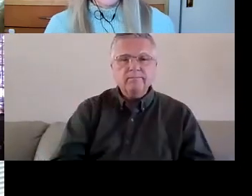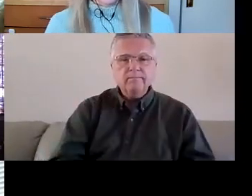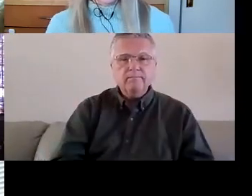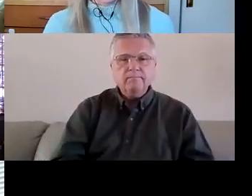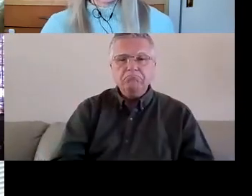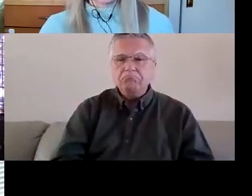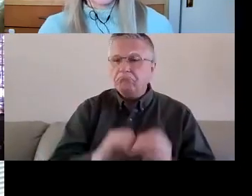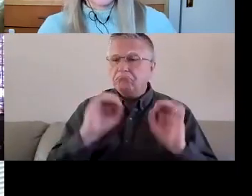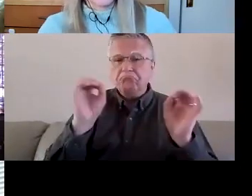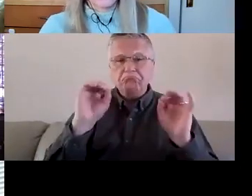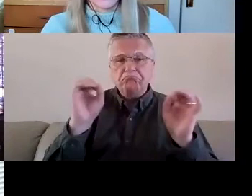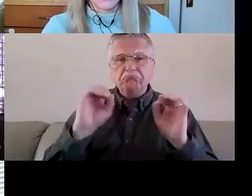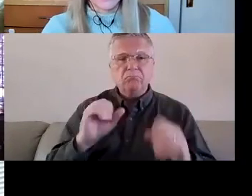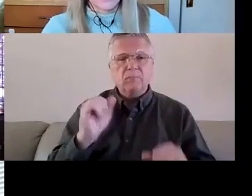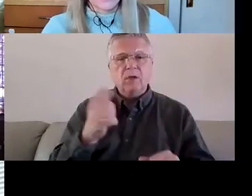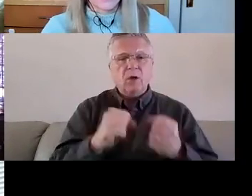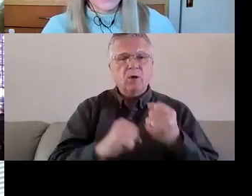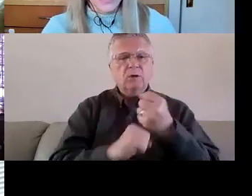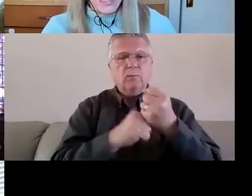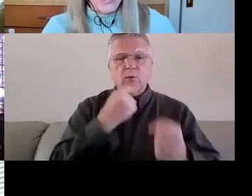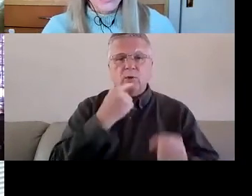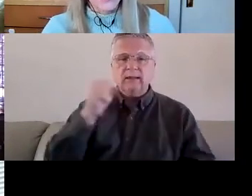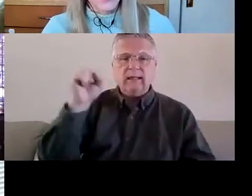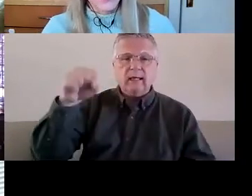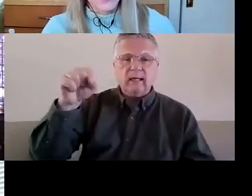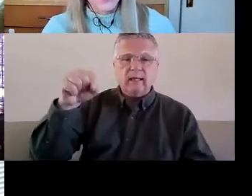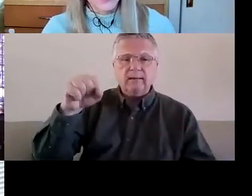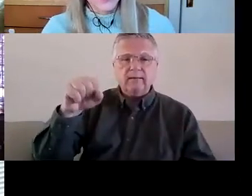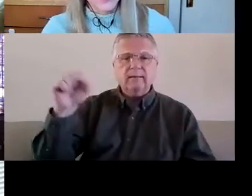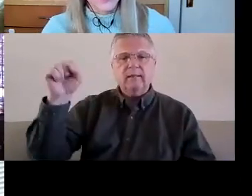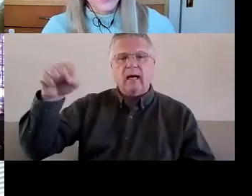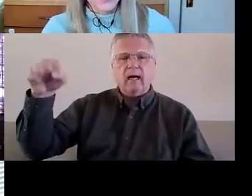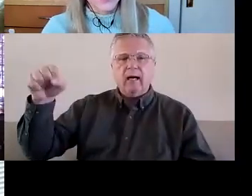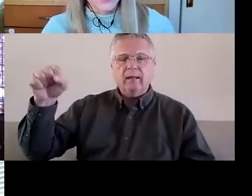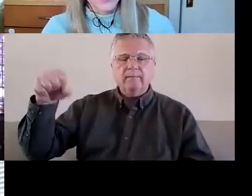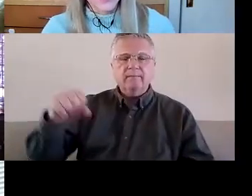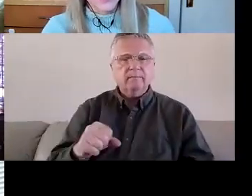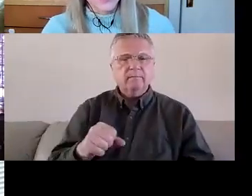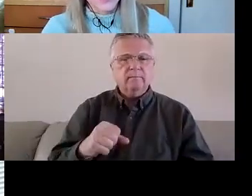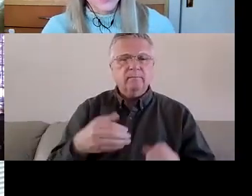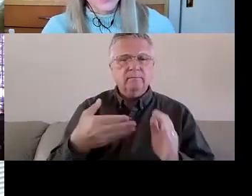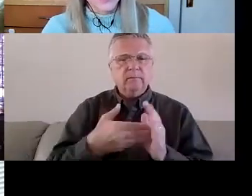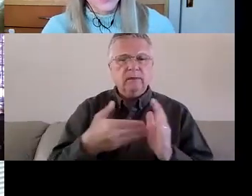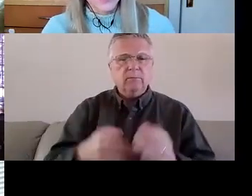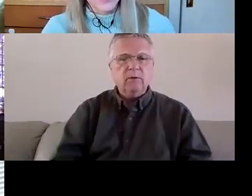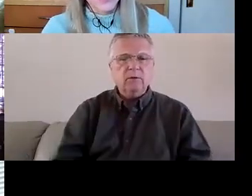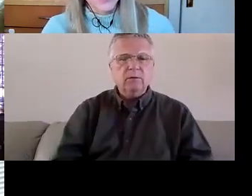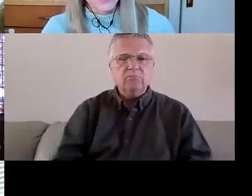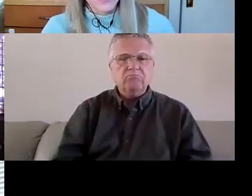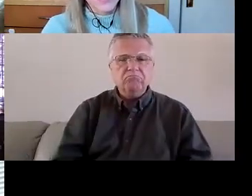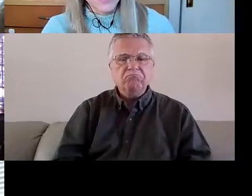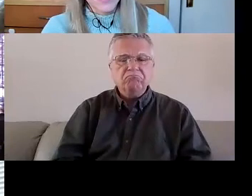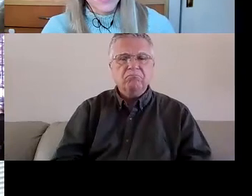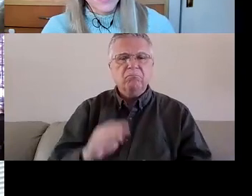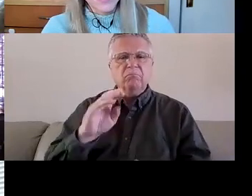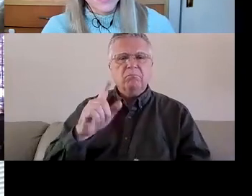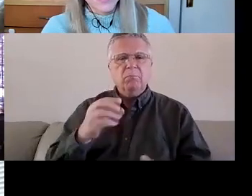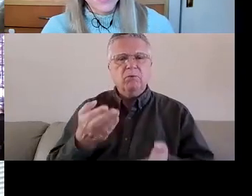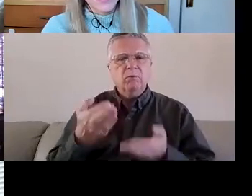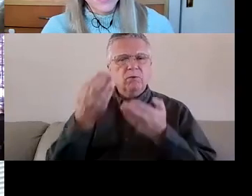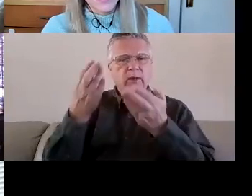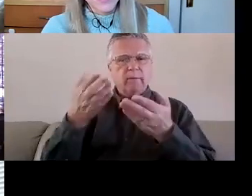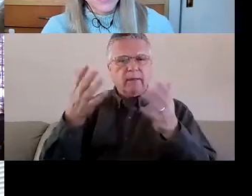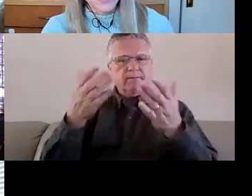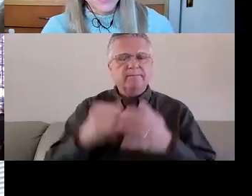Seeing none, all those in favor say aye. Aye. Aye. Any opposed? The bill is now recommended.